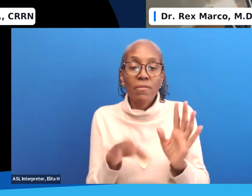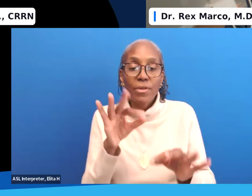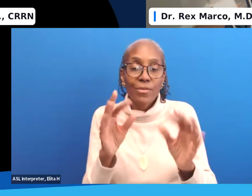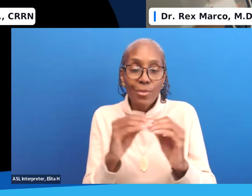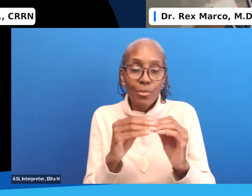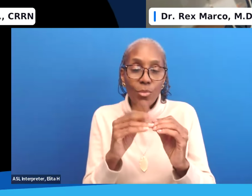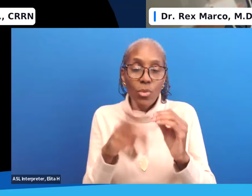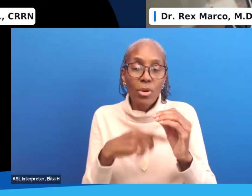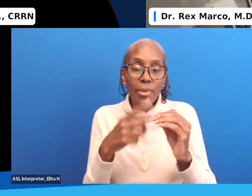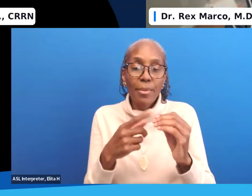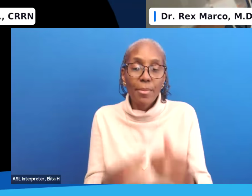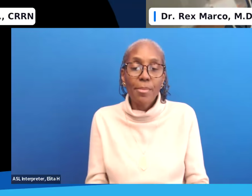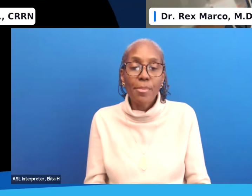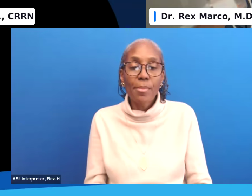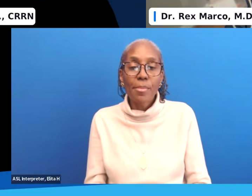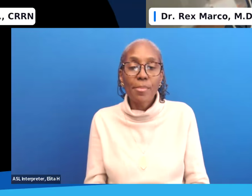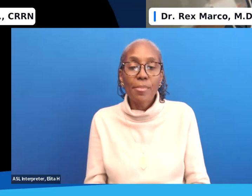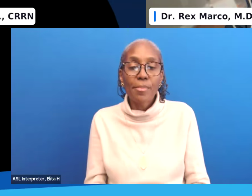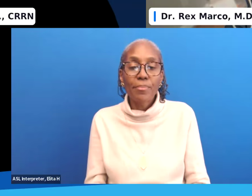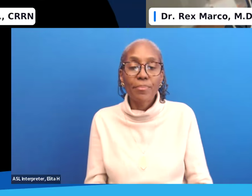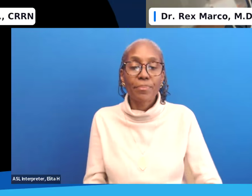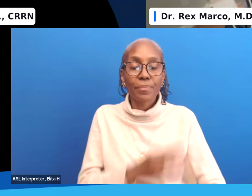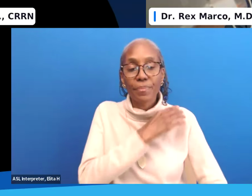about. And then you can